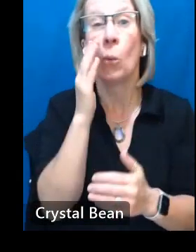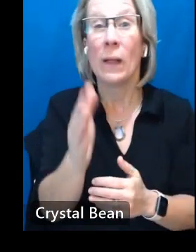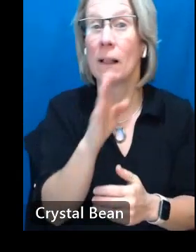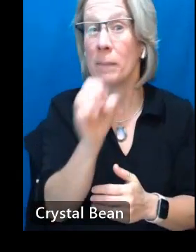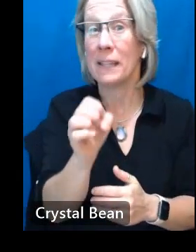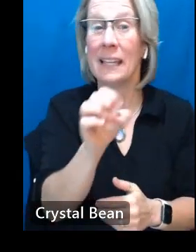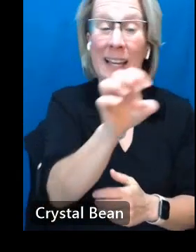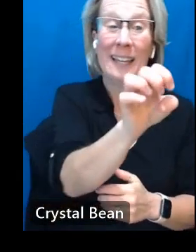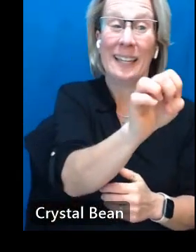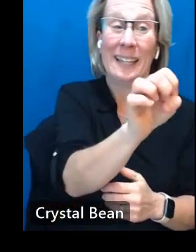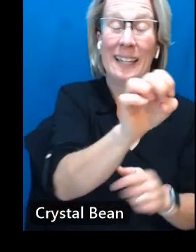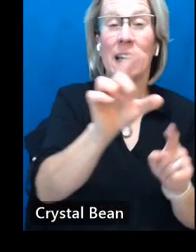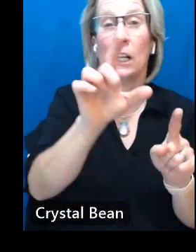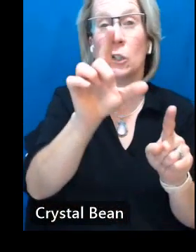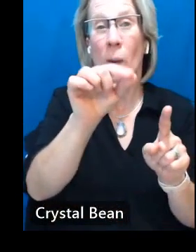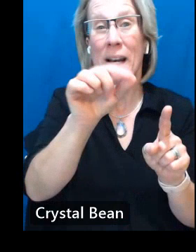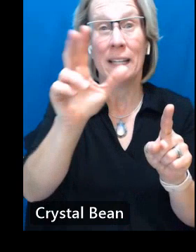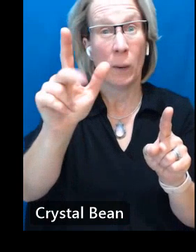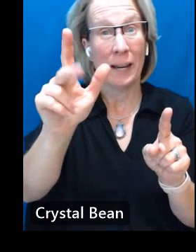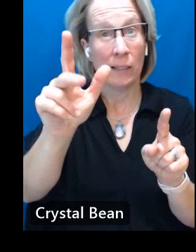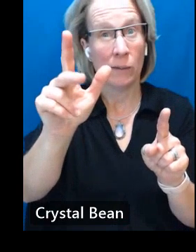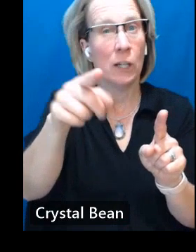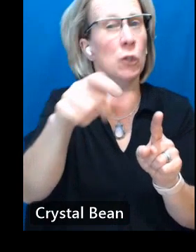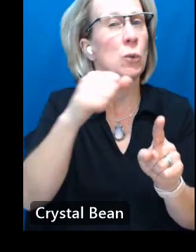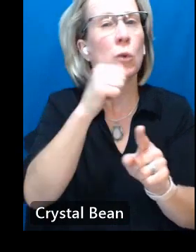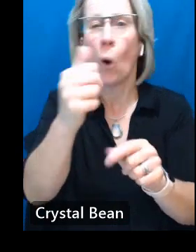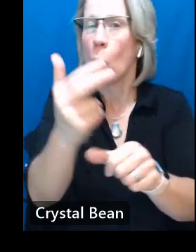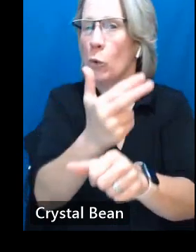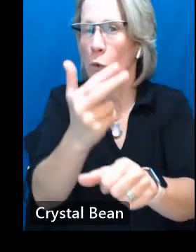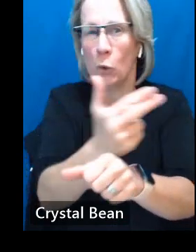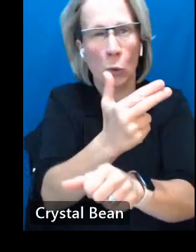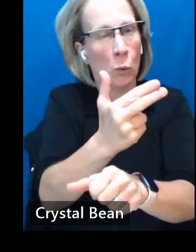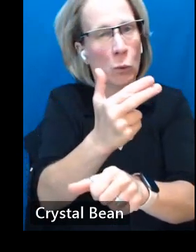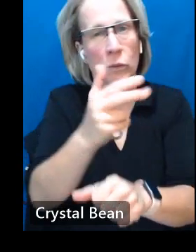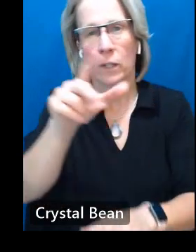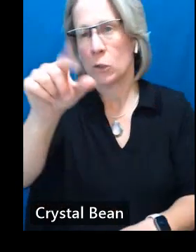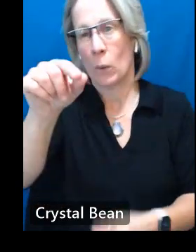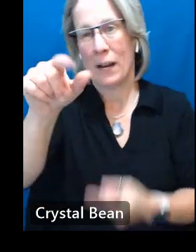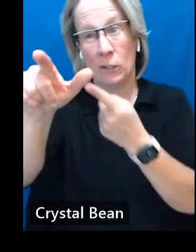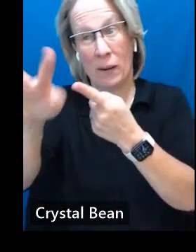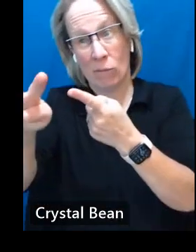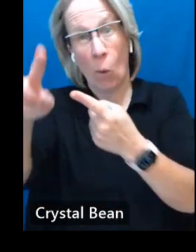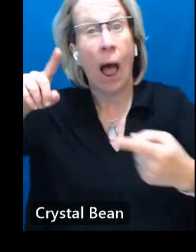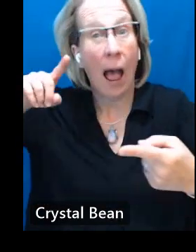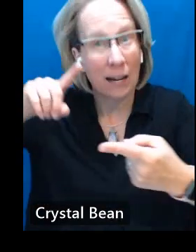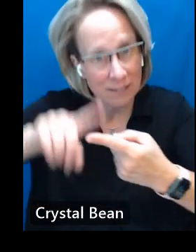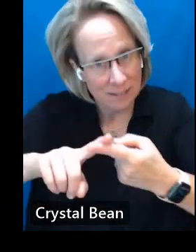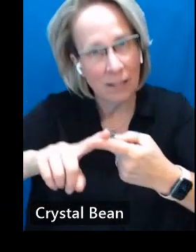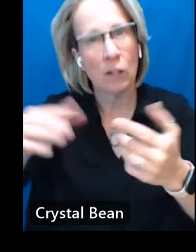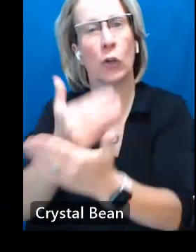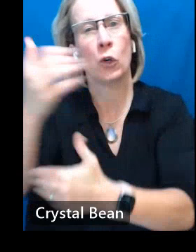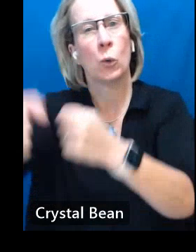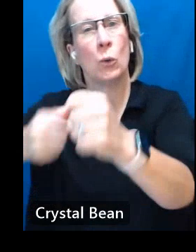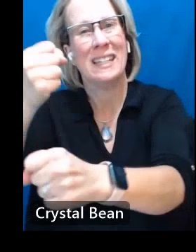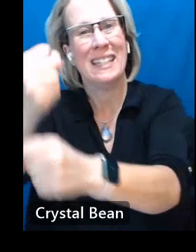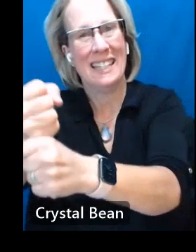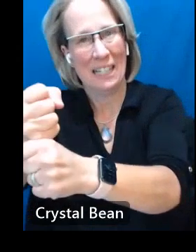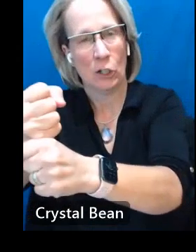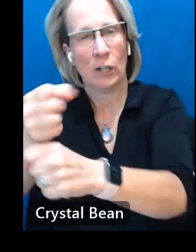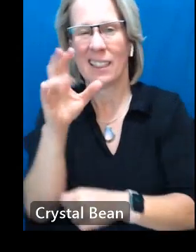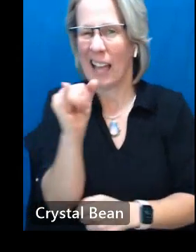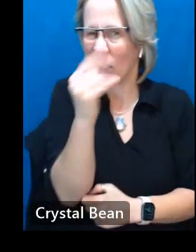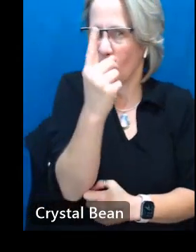want to use E2024, even though we're in fiscal year 24, it's by calendar year. So that's one of the few times where we actually go